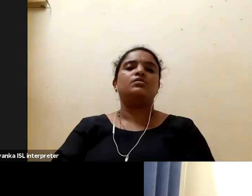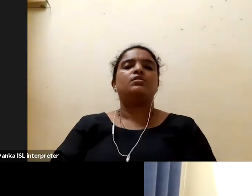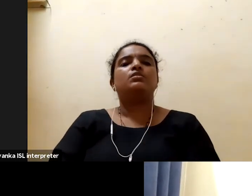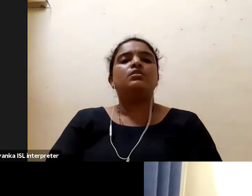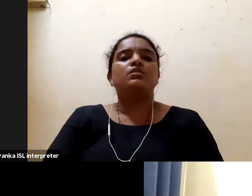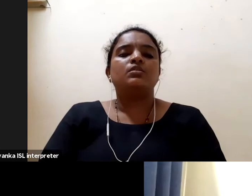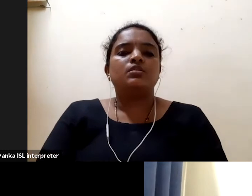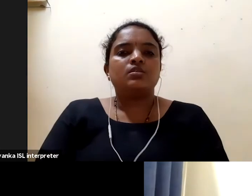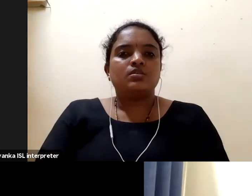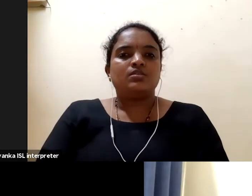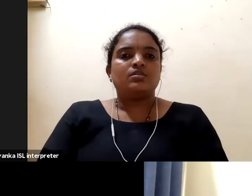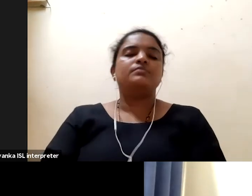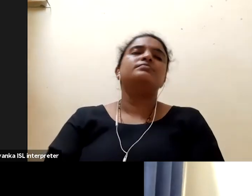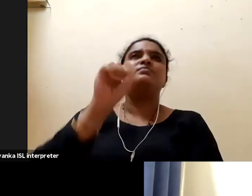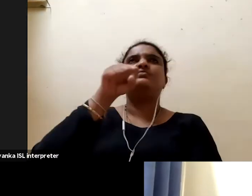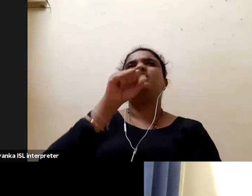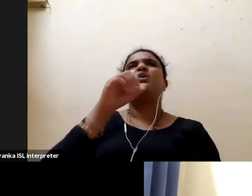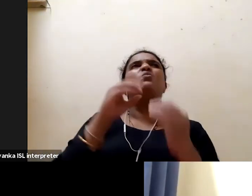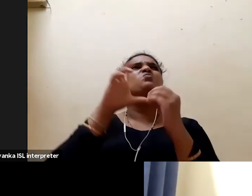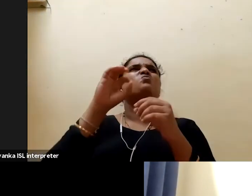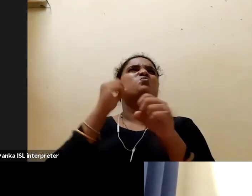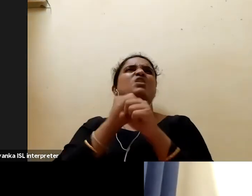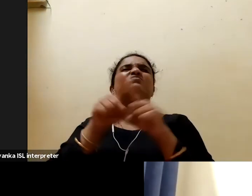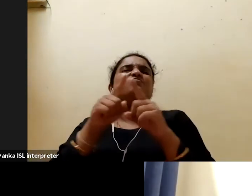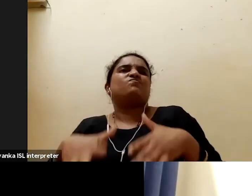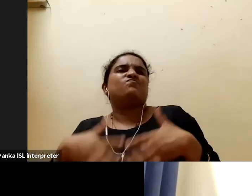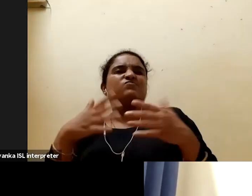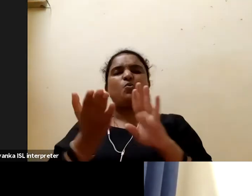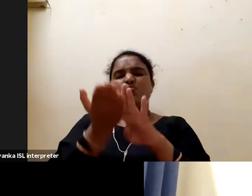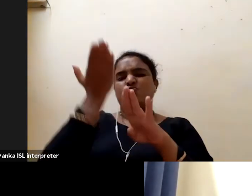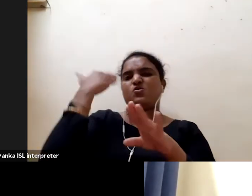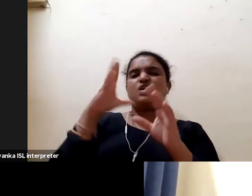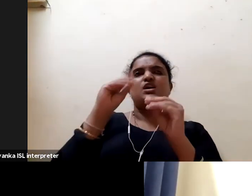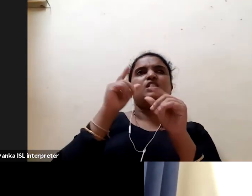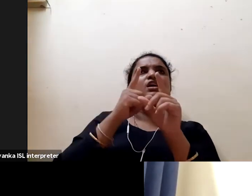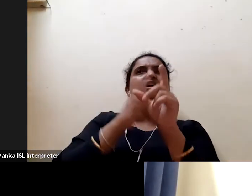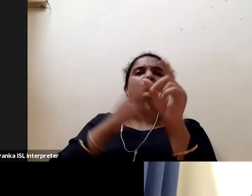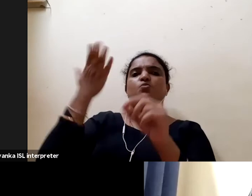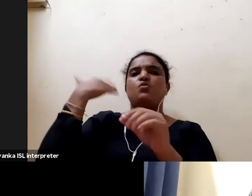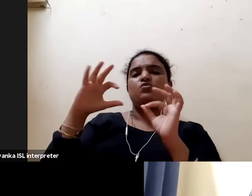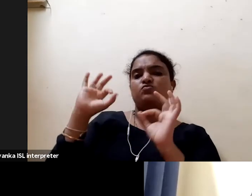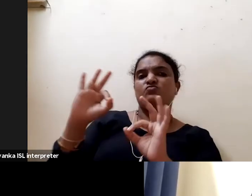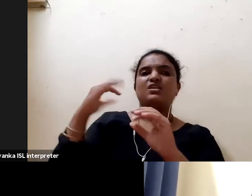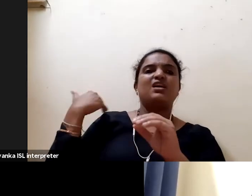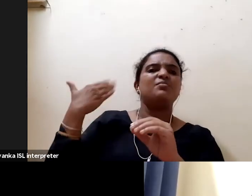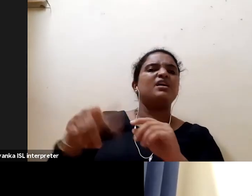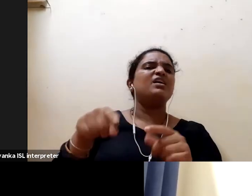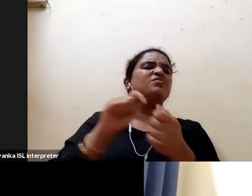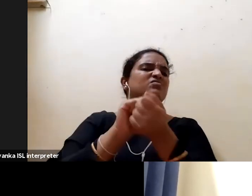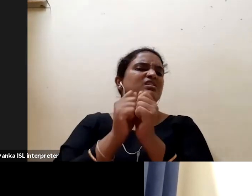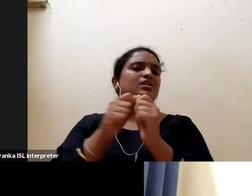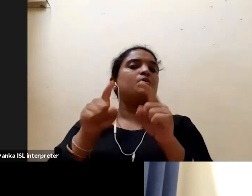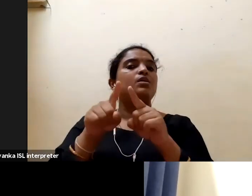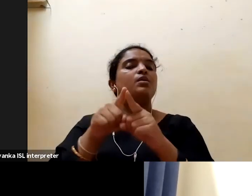Yeah, you're right. Like blogging isn't as fashionable as it was 10, 12 years ago. But I have